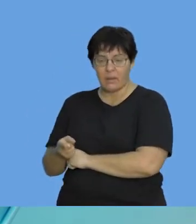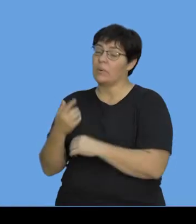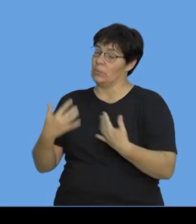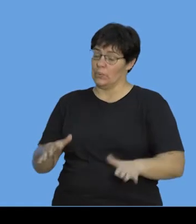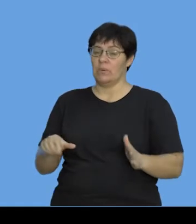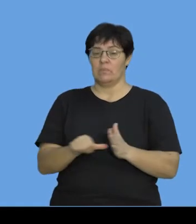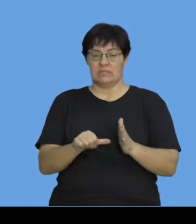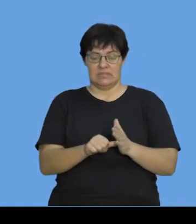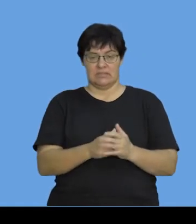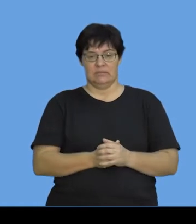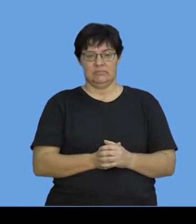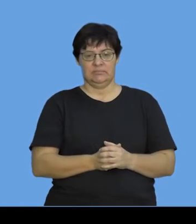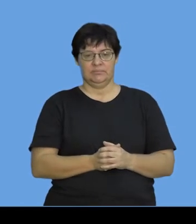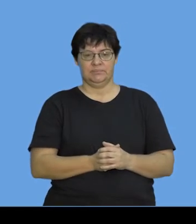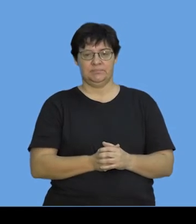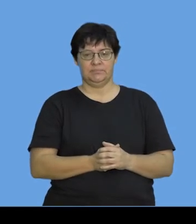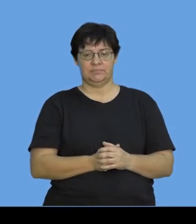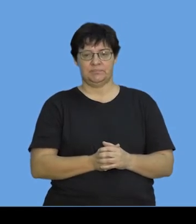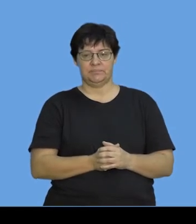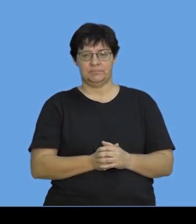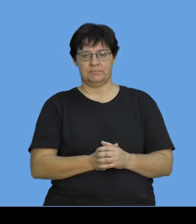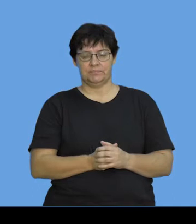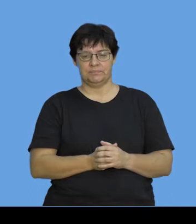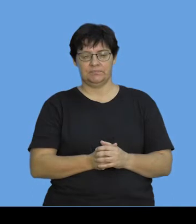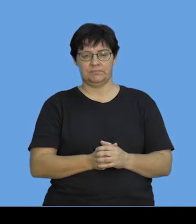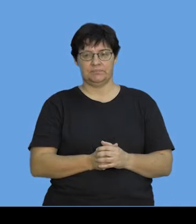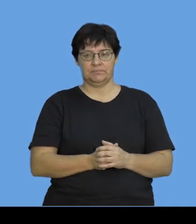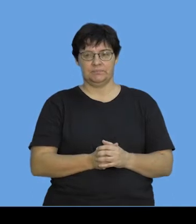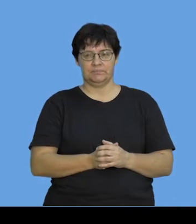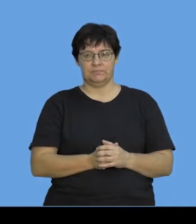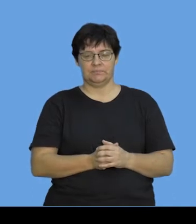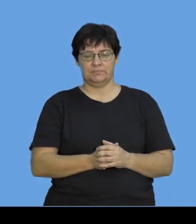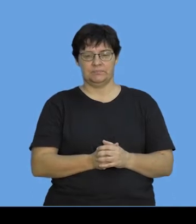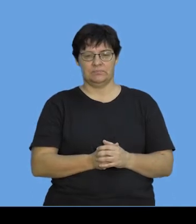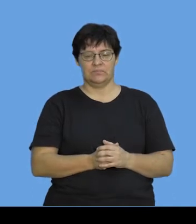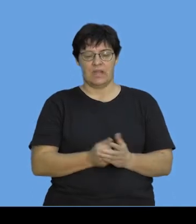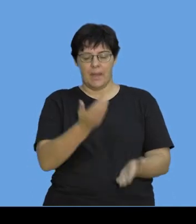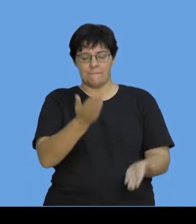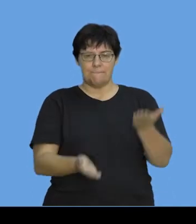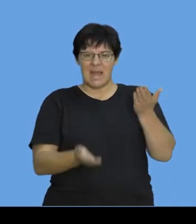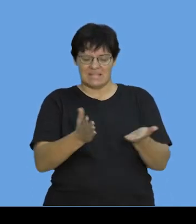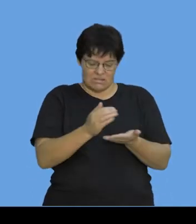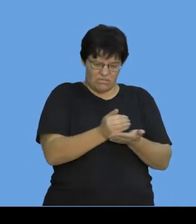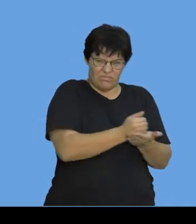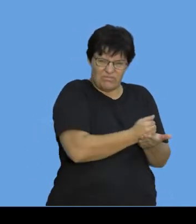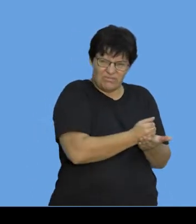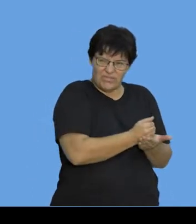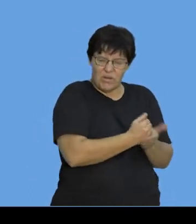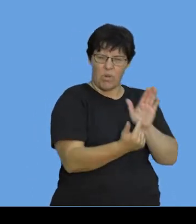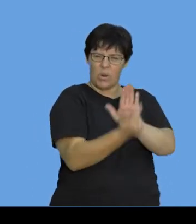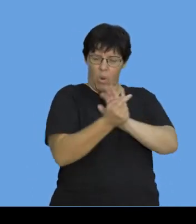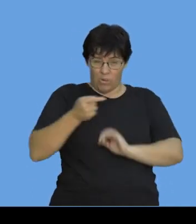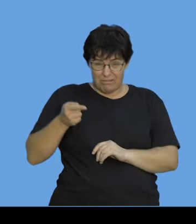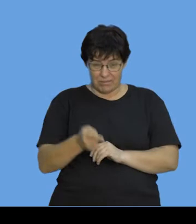Right. Okay. So we get to the law of conservation of mass. So these